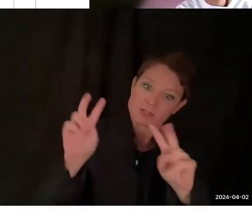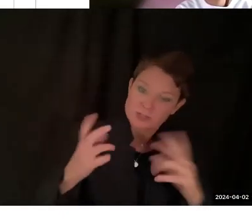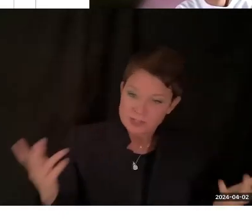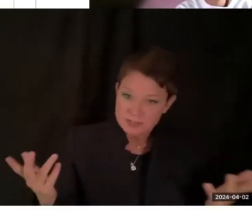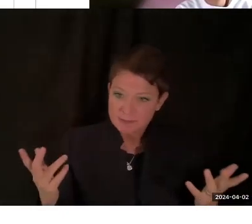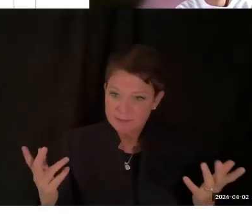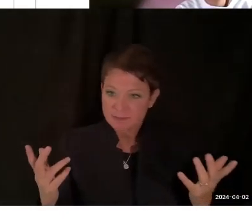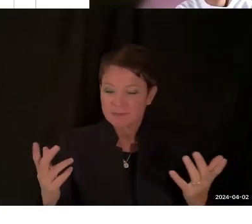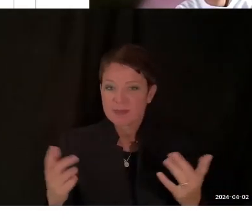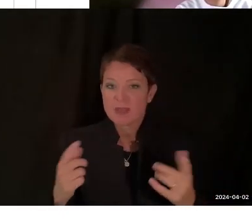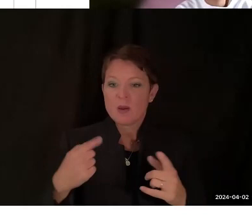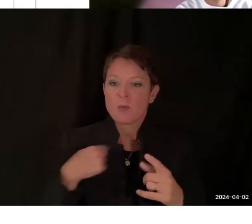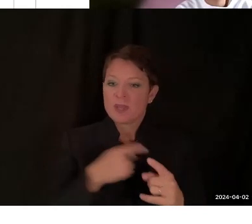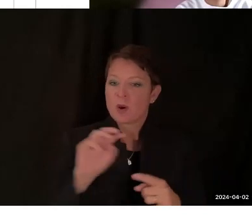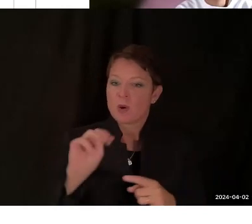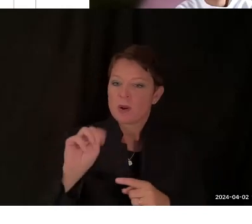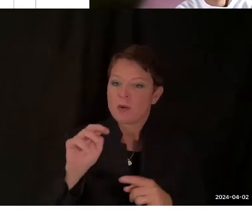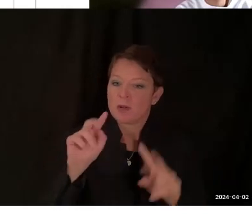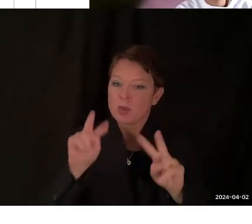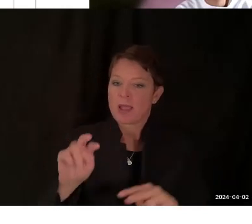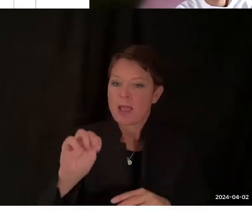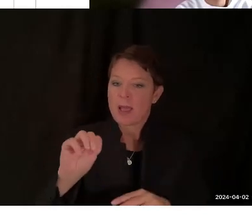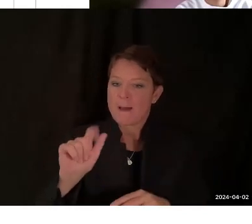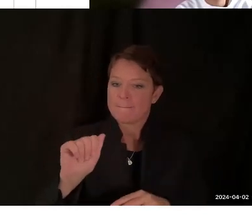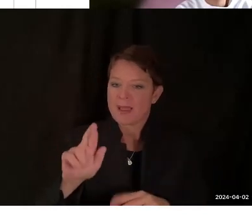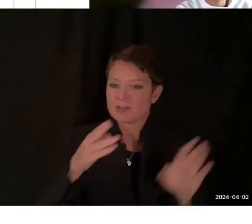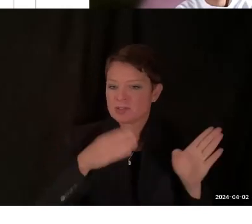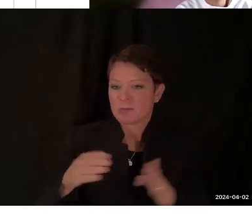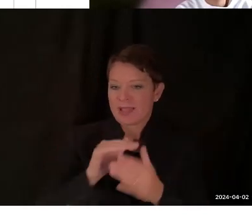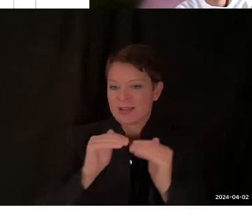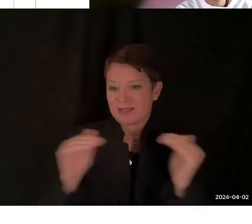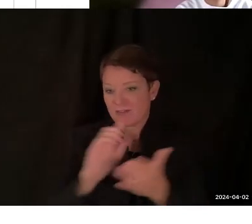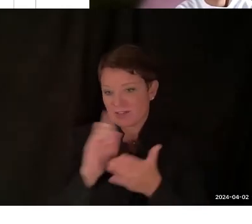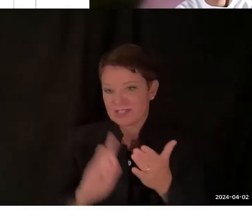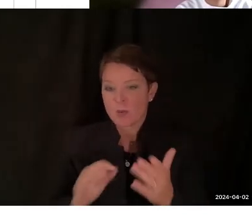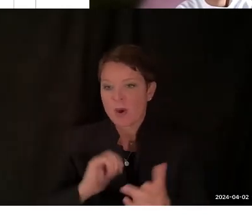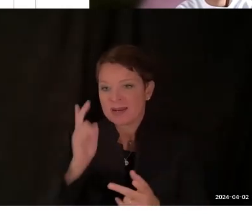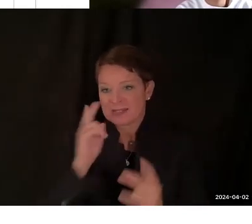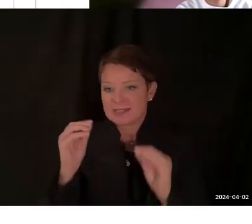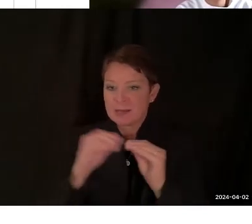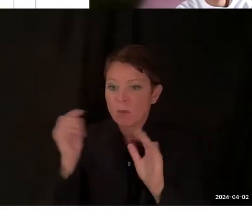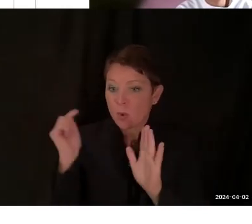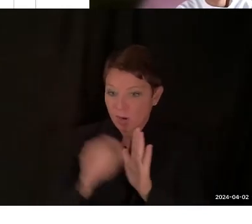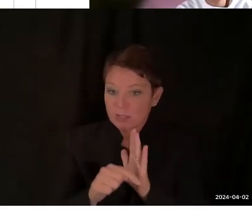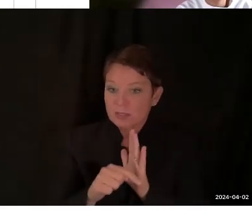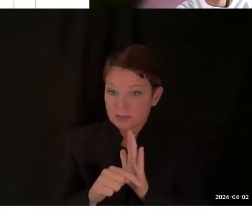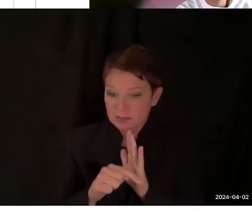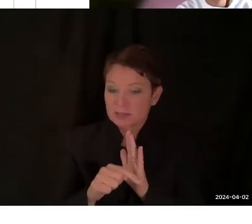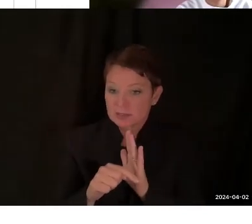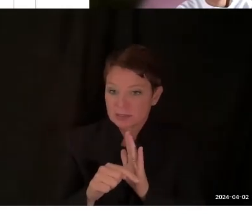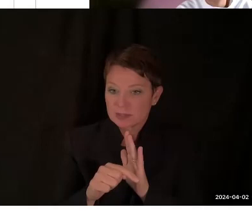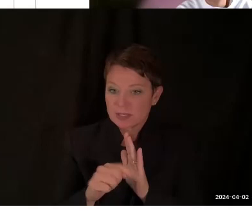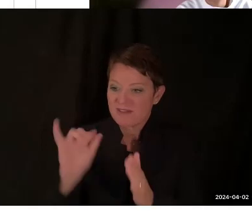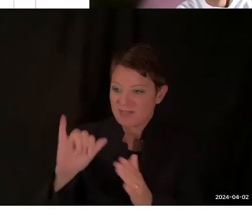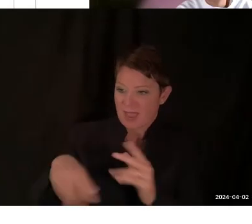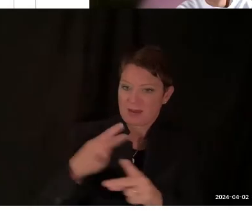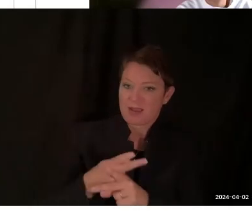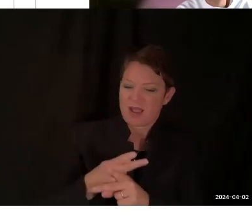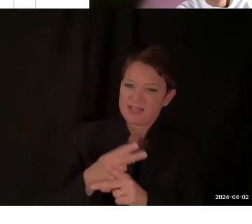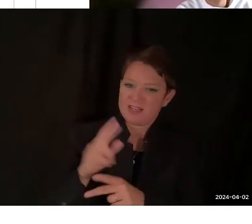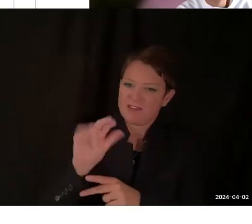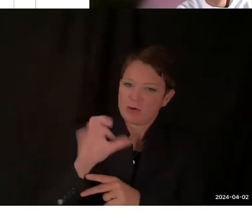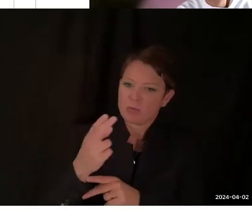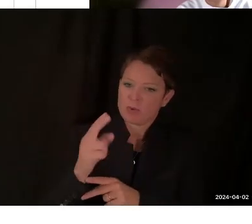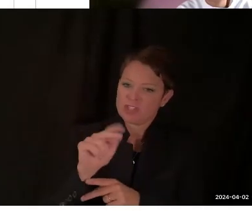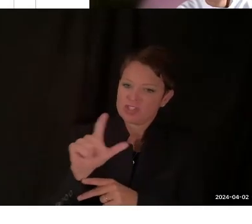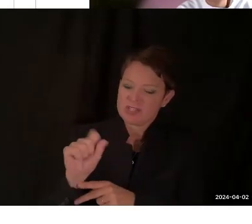know, when we go to a master plan level design, we want to see a little bit more of that kind of richness, I